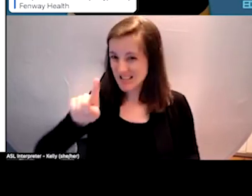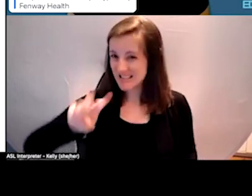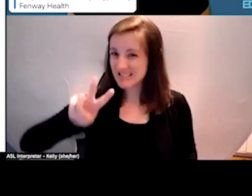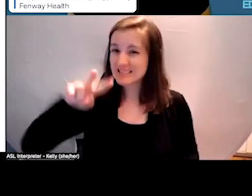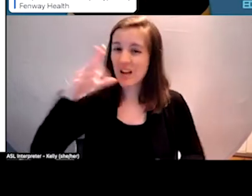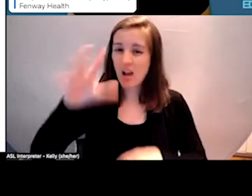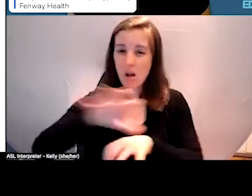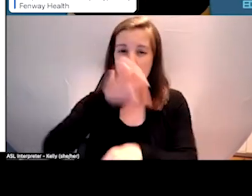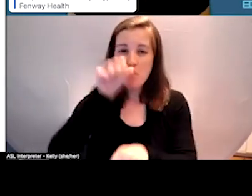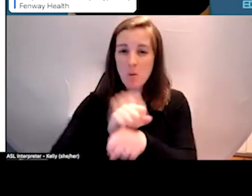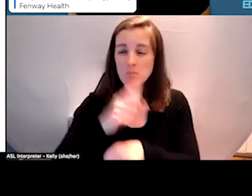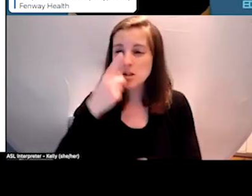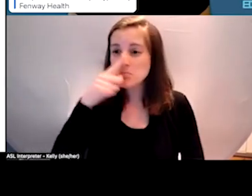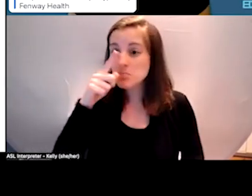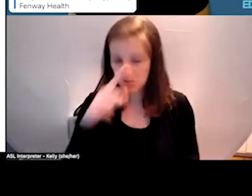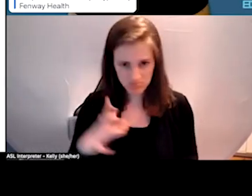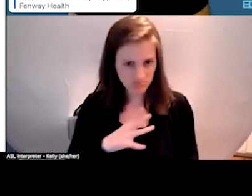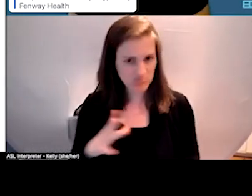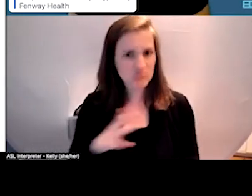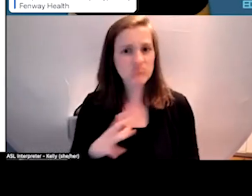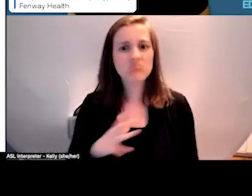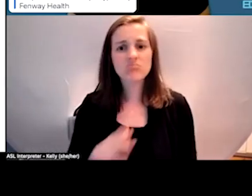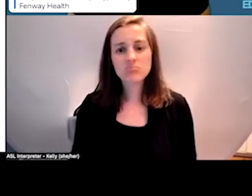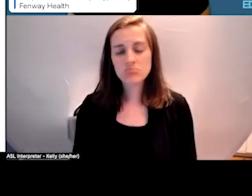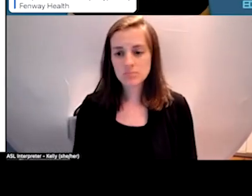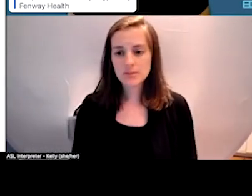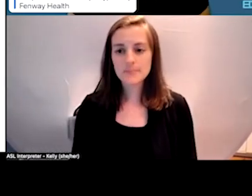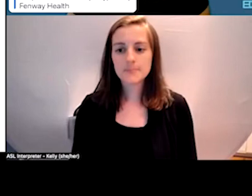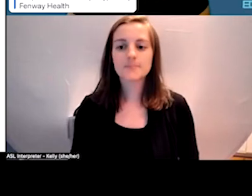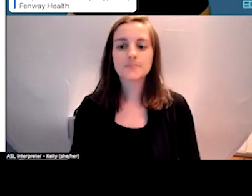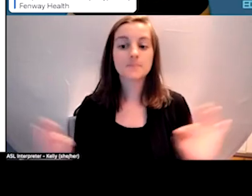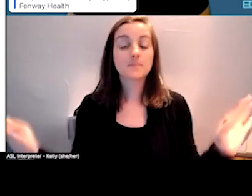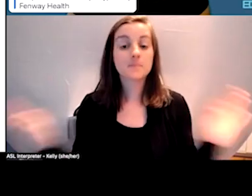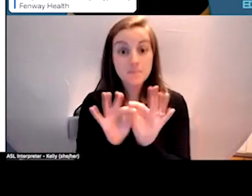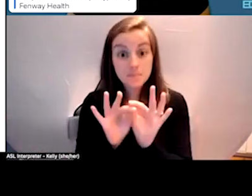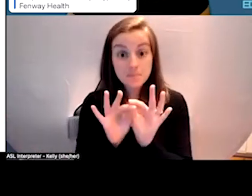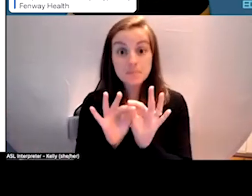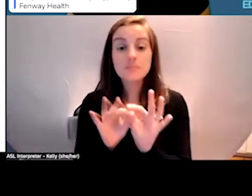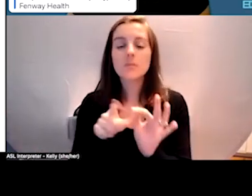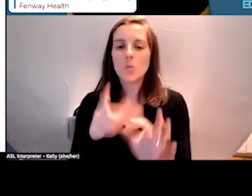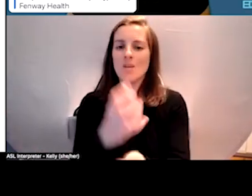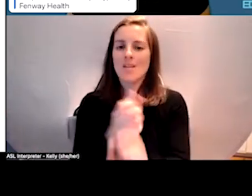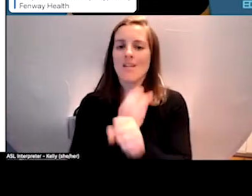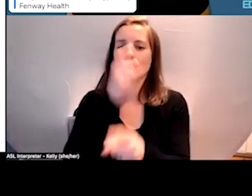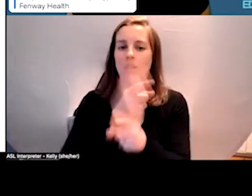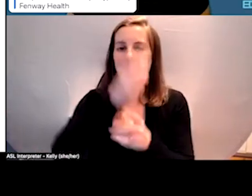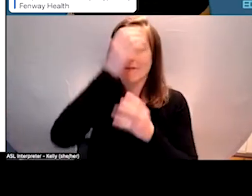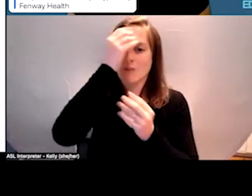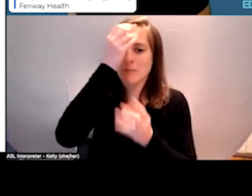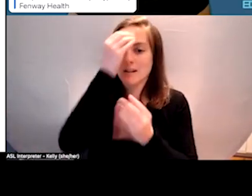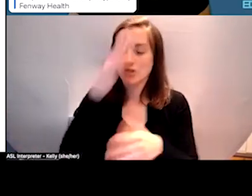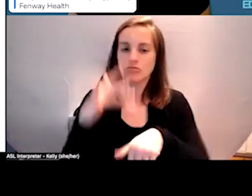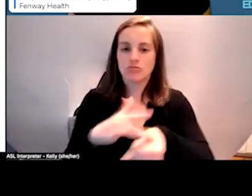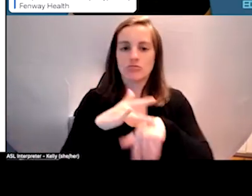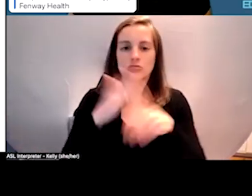And what's most important is that you have the information and resources you need.